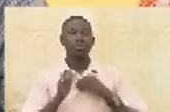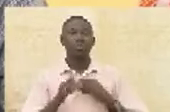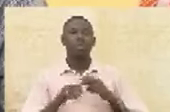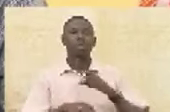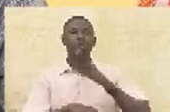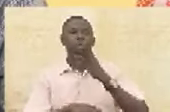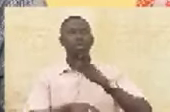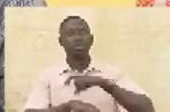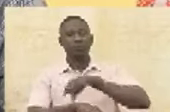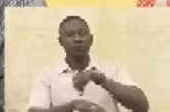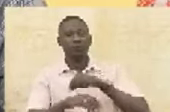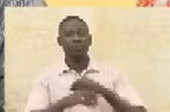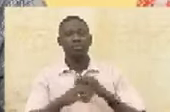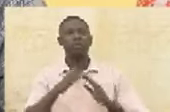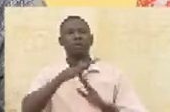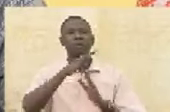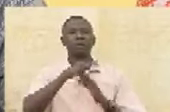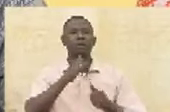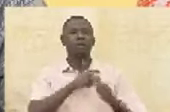break and come back at